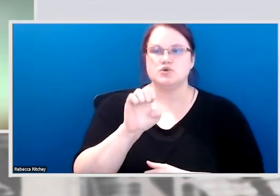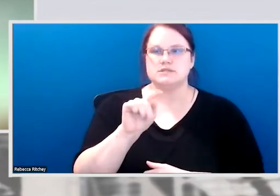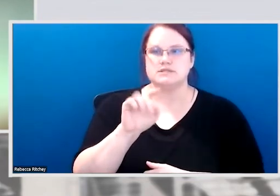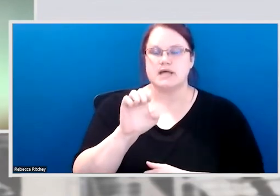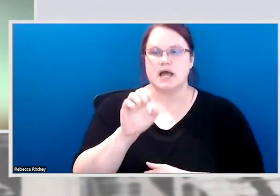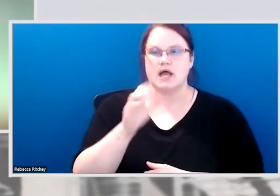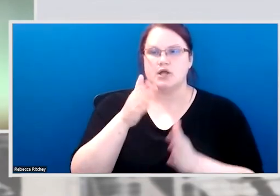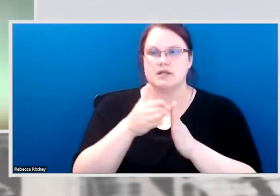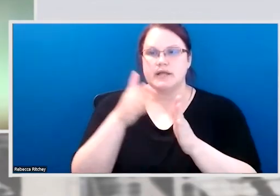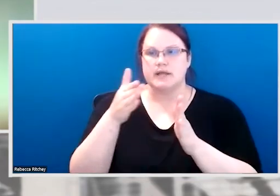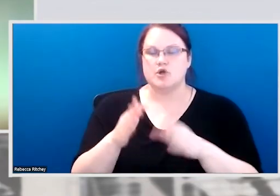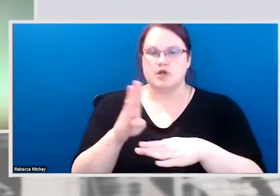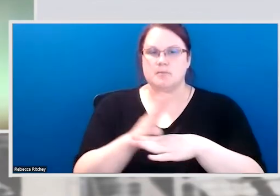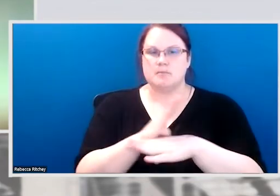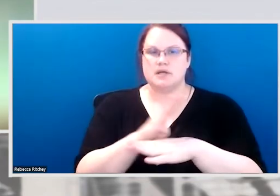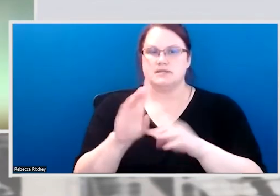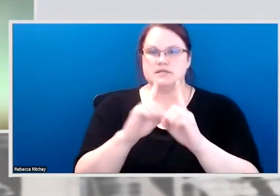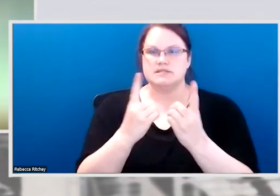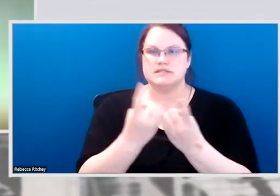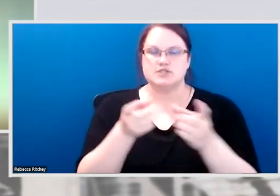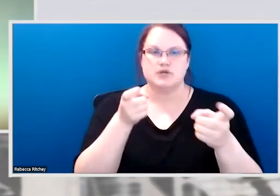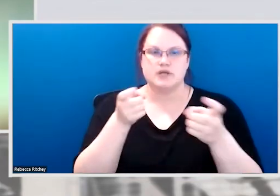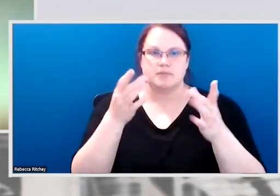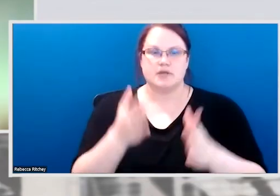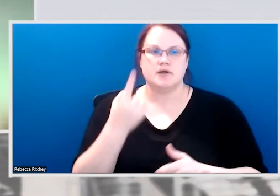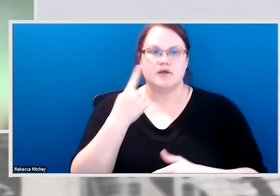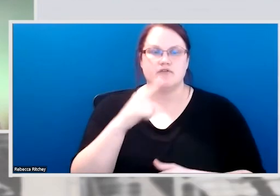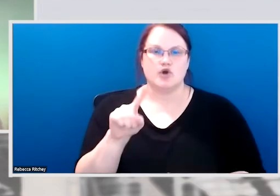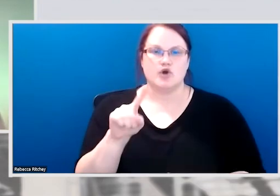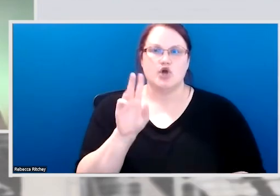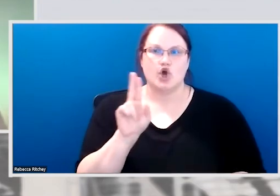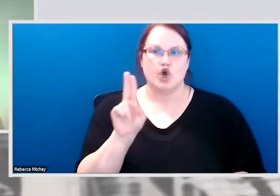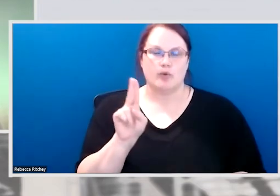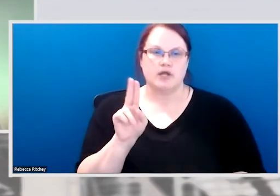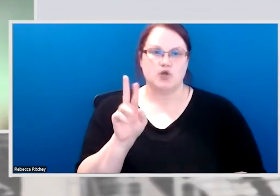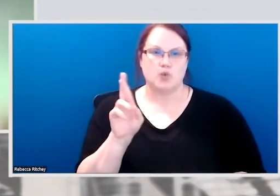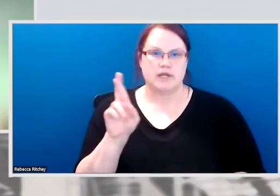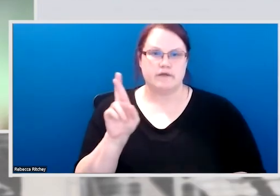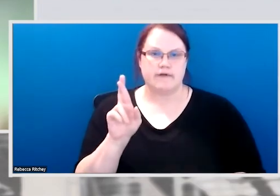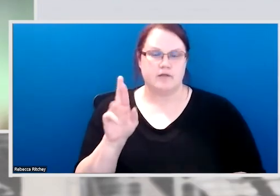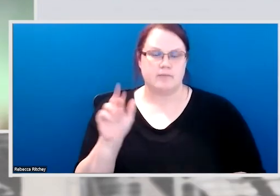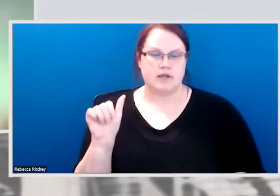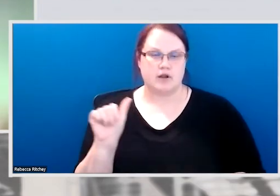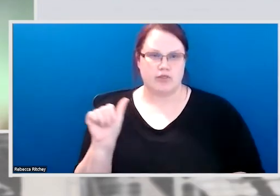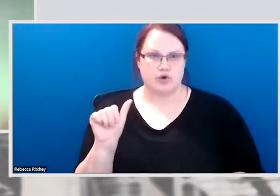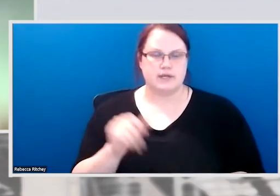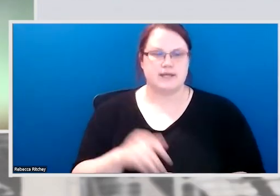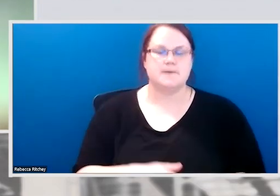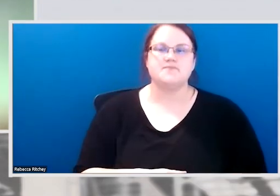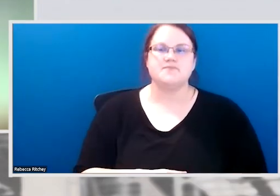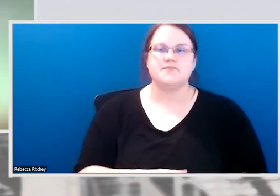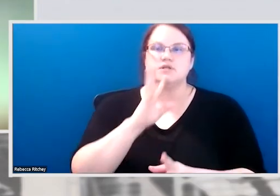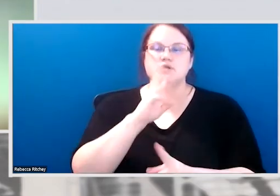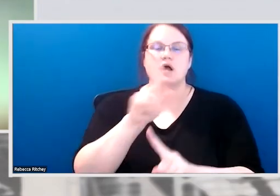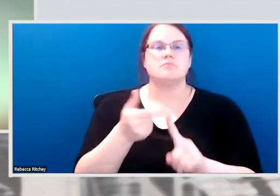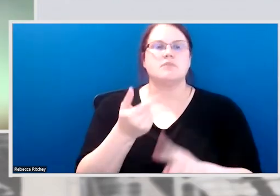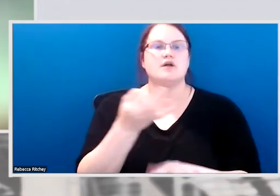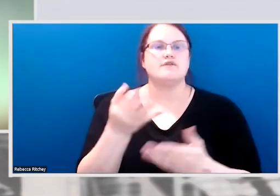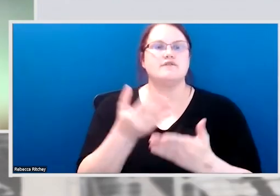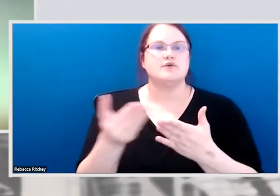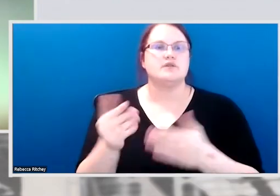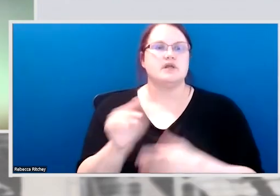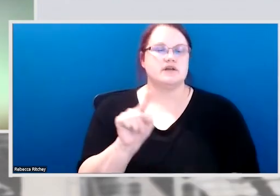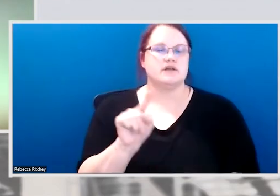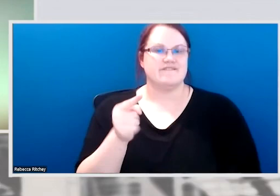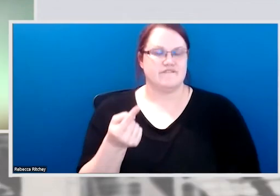Neighborhood Business District Manager for the Urban Redevelopment Authority. And I'm going to talk about a few things. The first